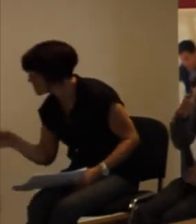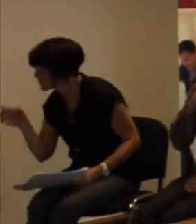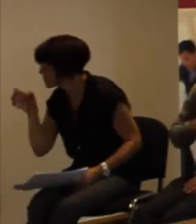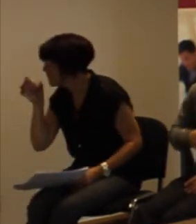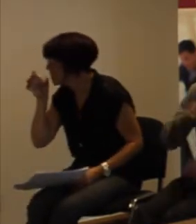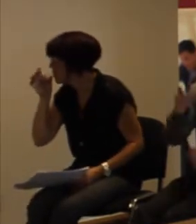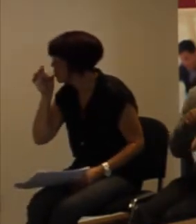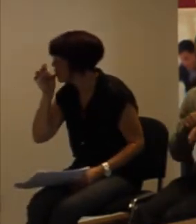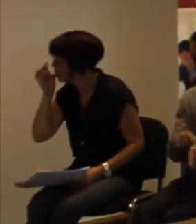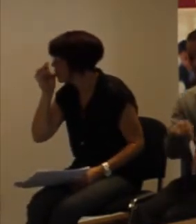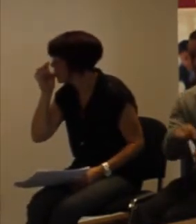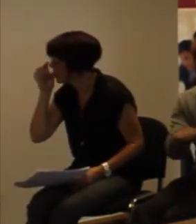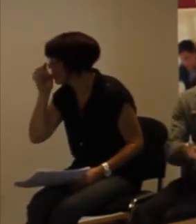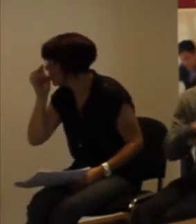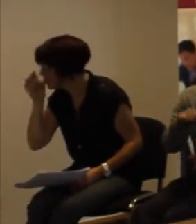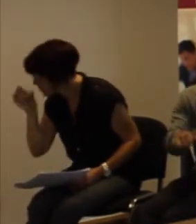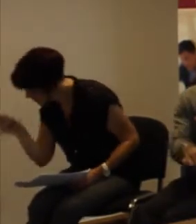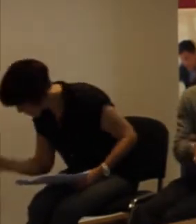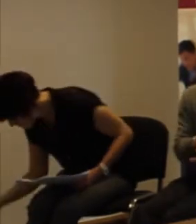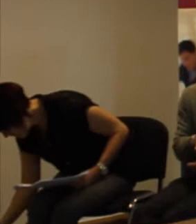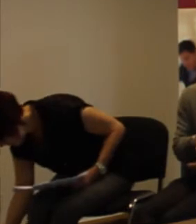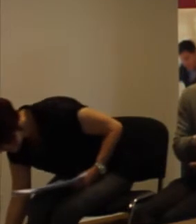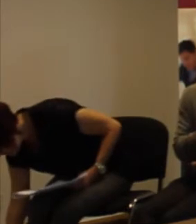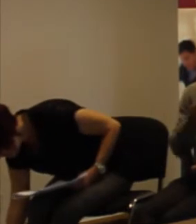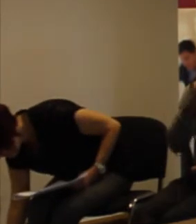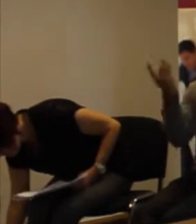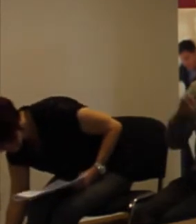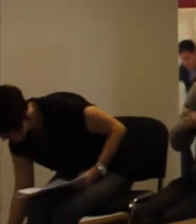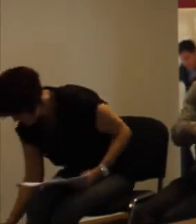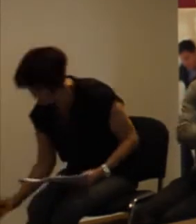process, whether or not it's, whether or not everyone's doing it or not.